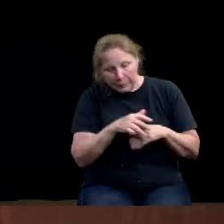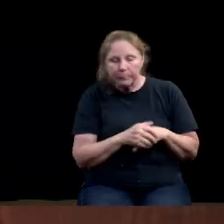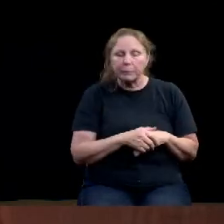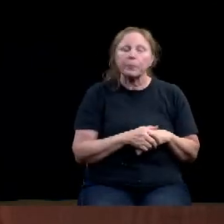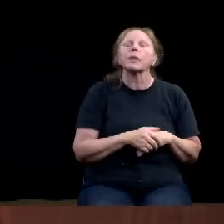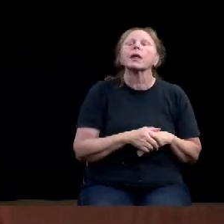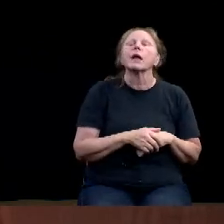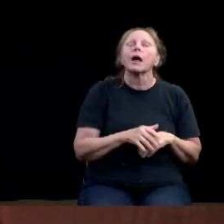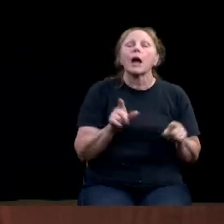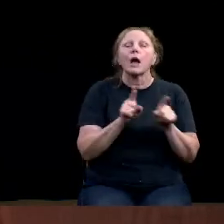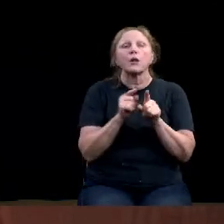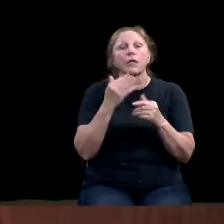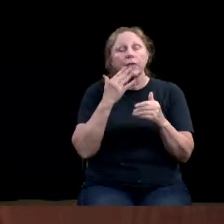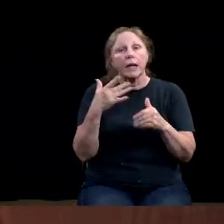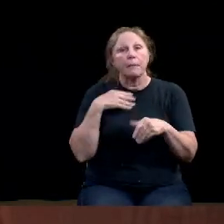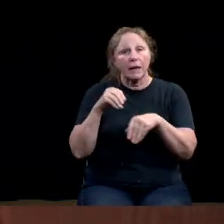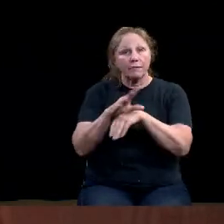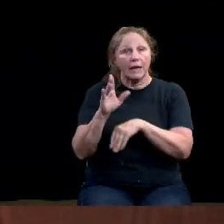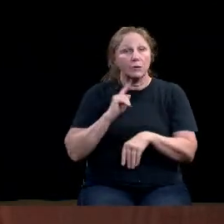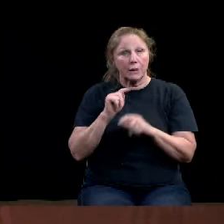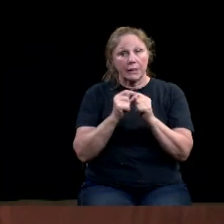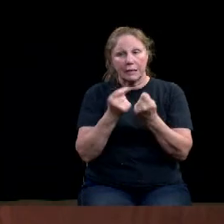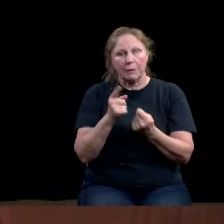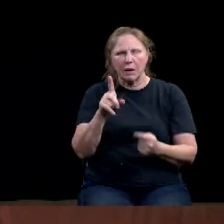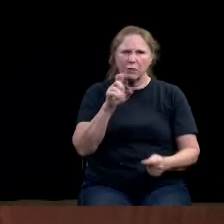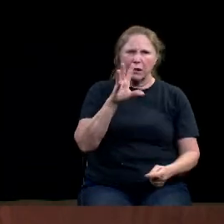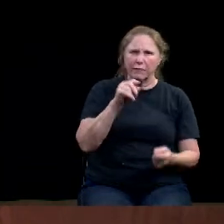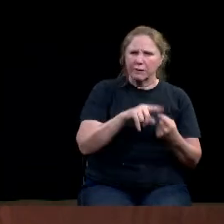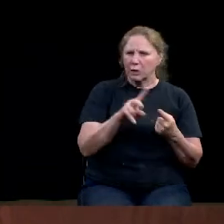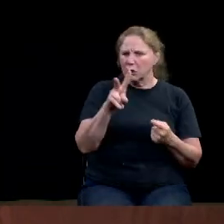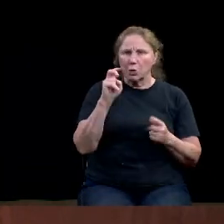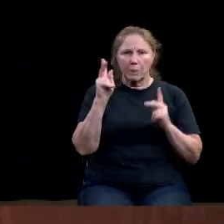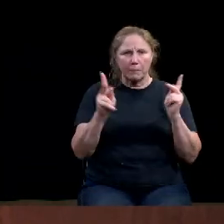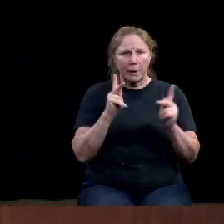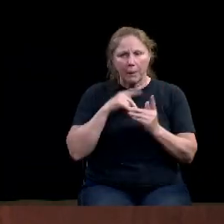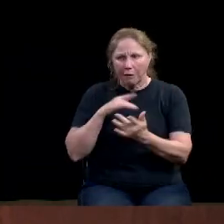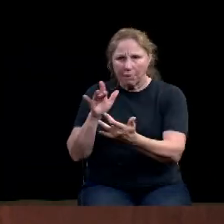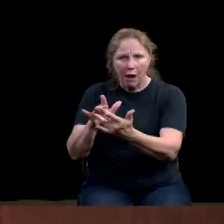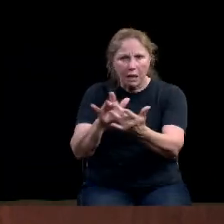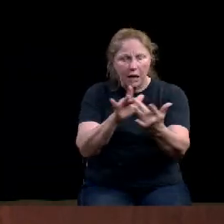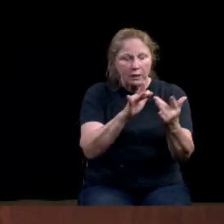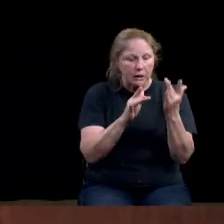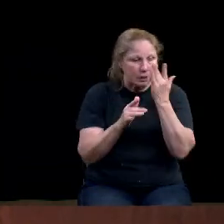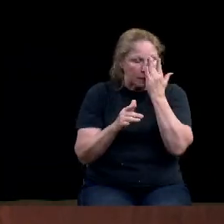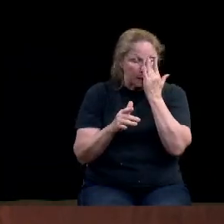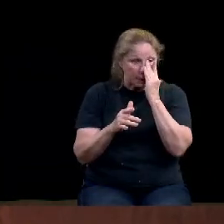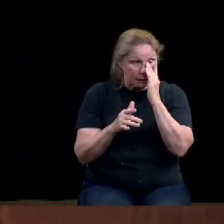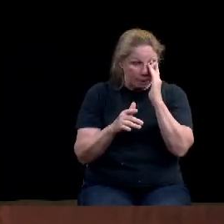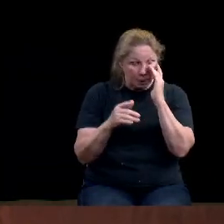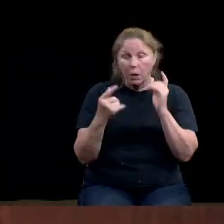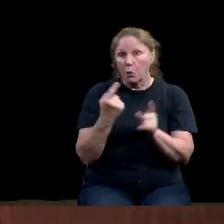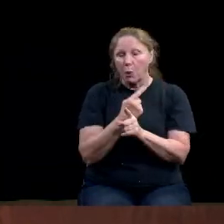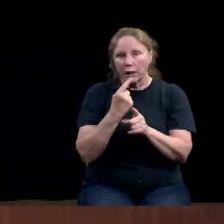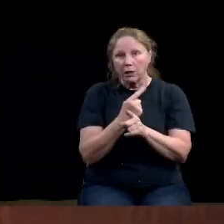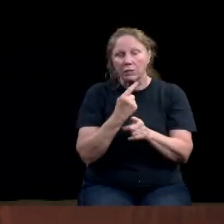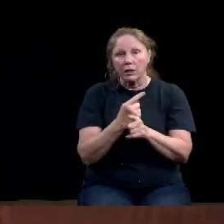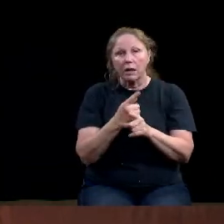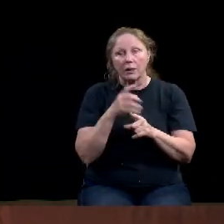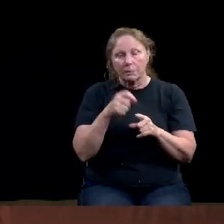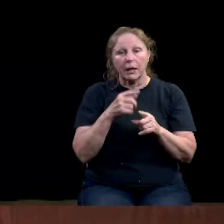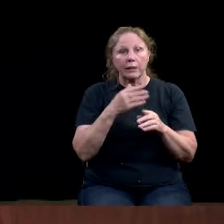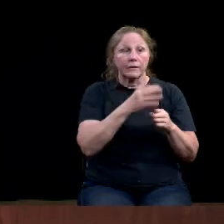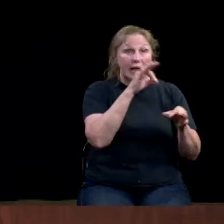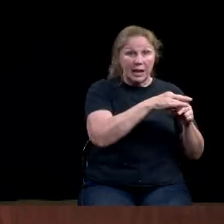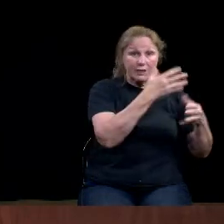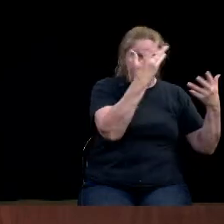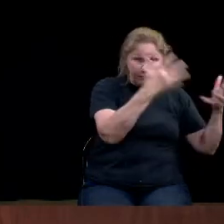regular basis, and I'm sure by the end of the election or the campaign cycle, they were all tired of hearing from me. But it was those guys. Really,